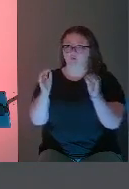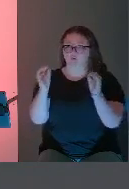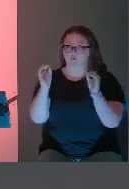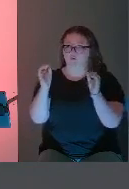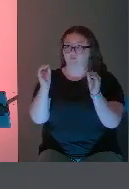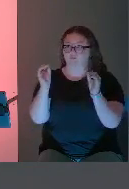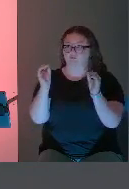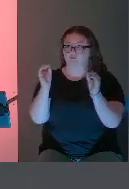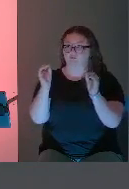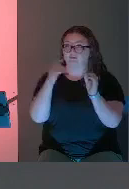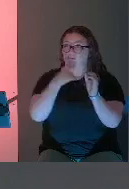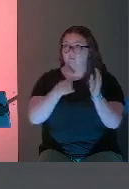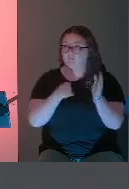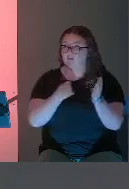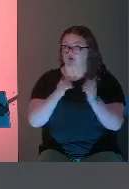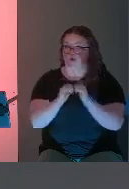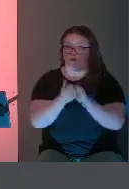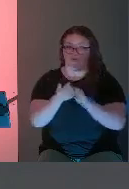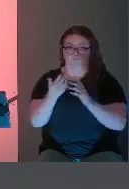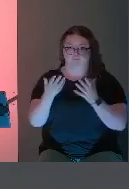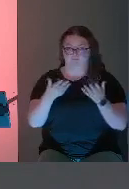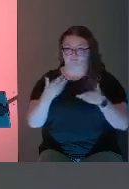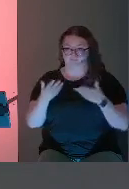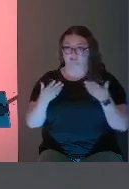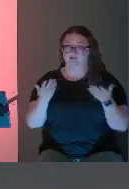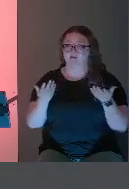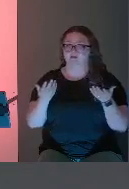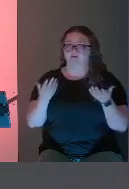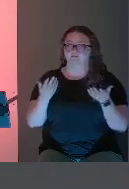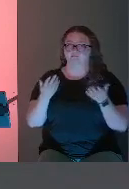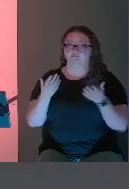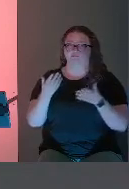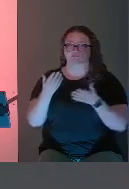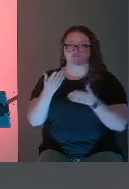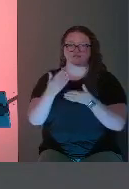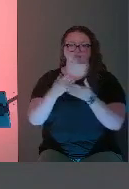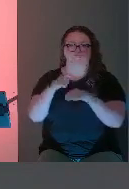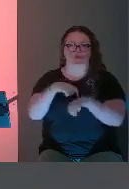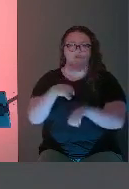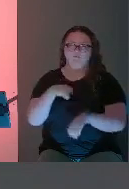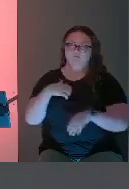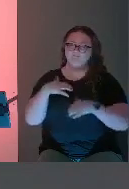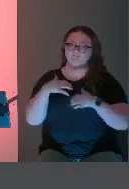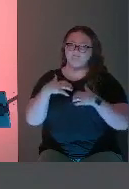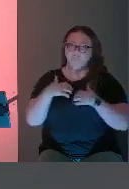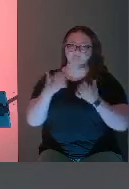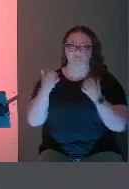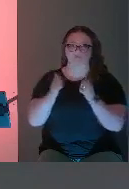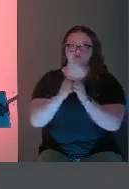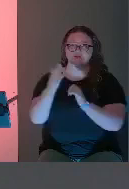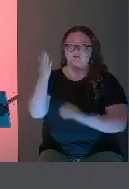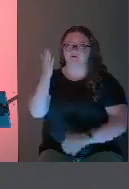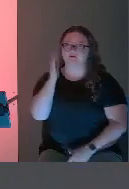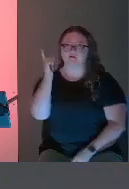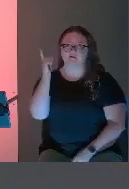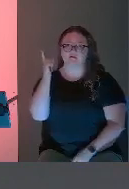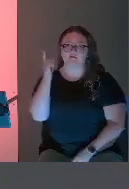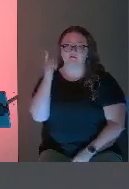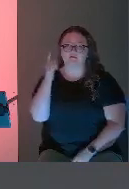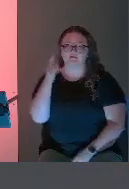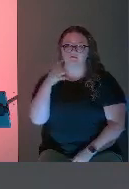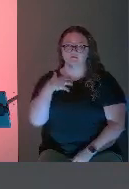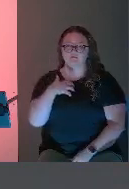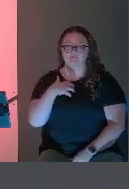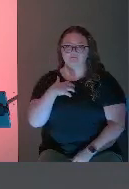direction. And for a little while, I was angry. I was angry with God. I was desperate for